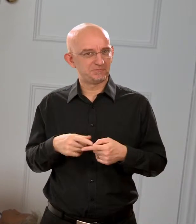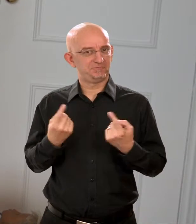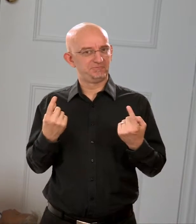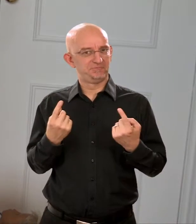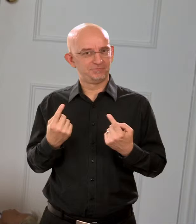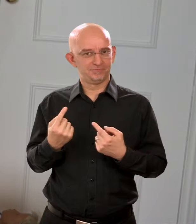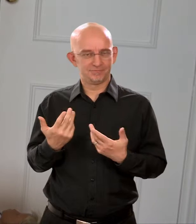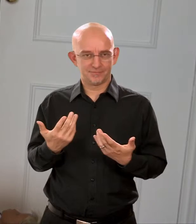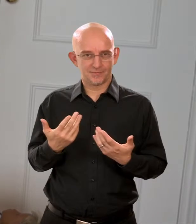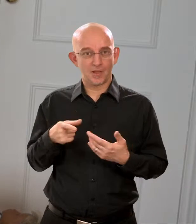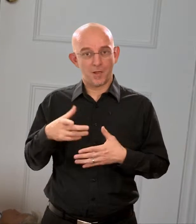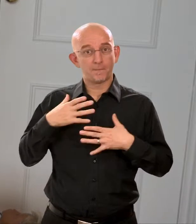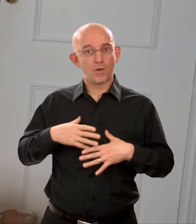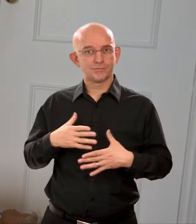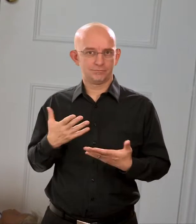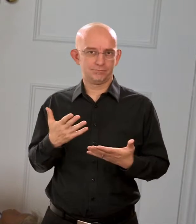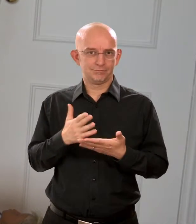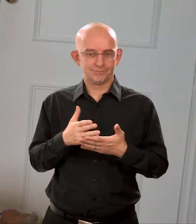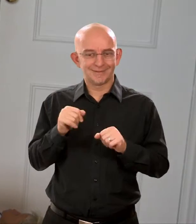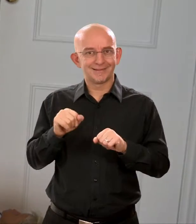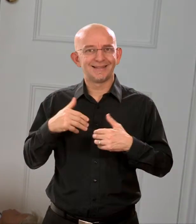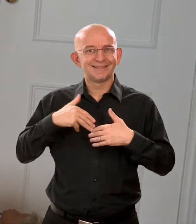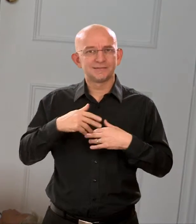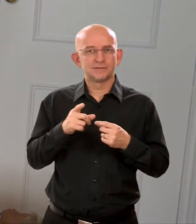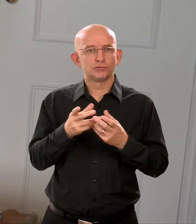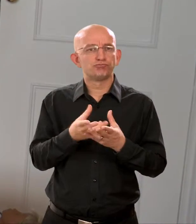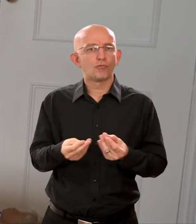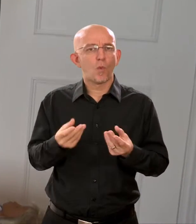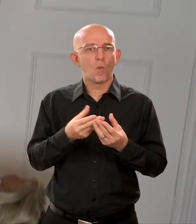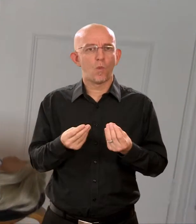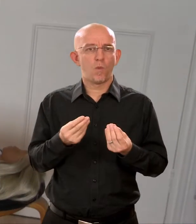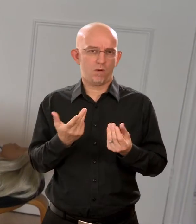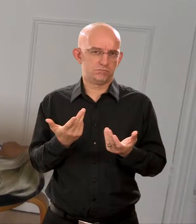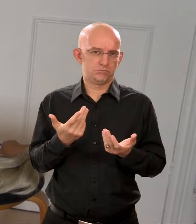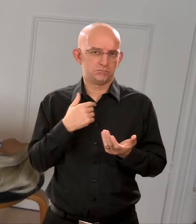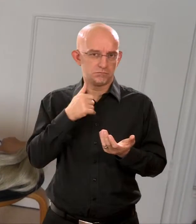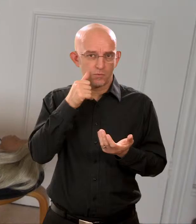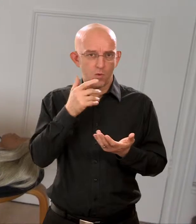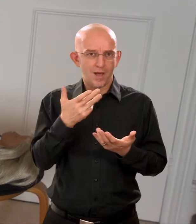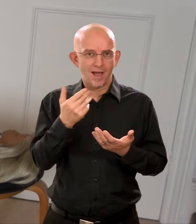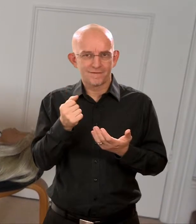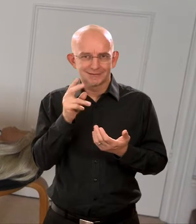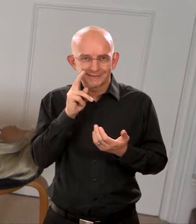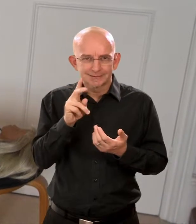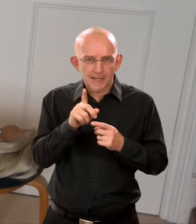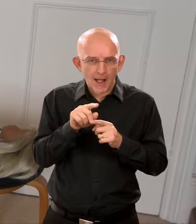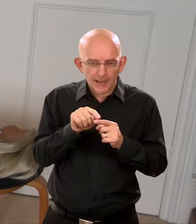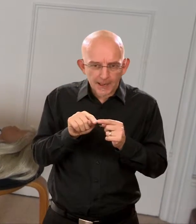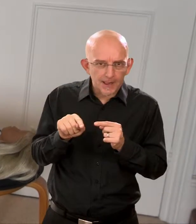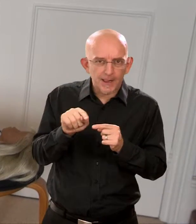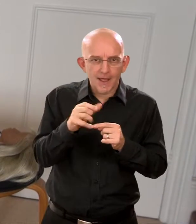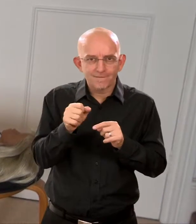And the body is, there's straw inside. As far as I know, you can see it at some place